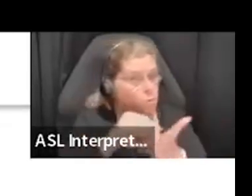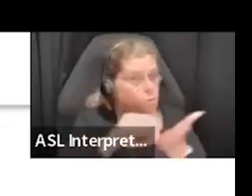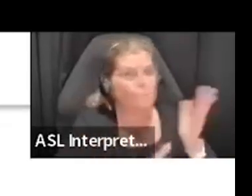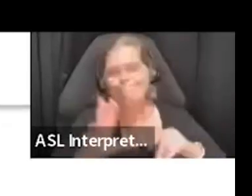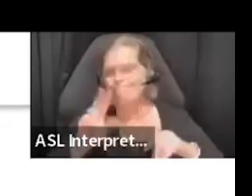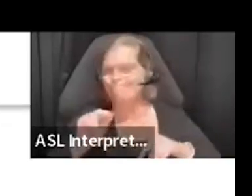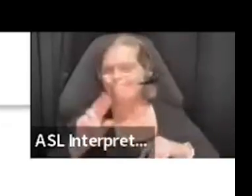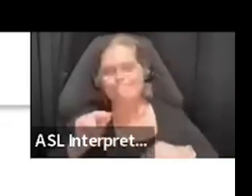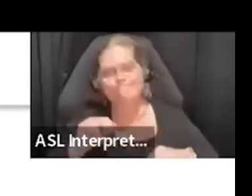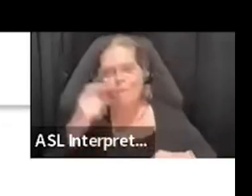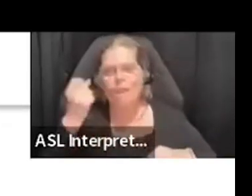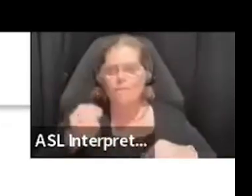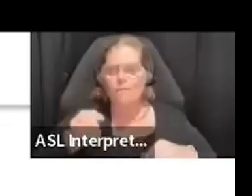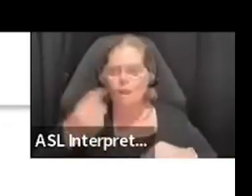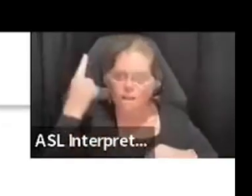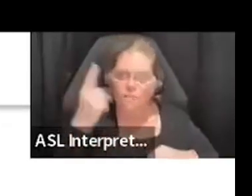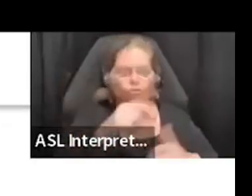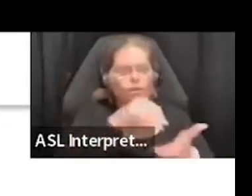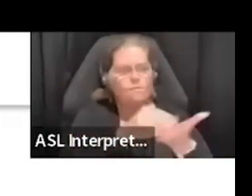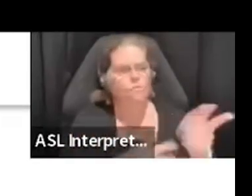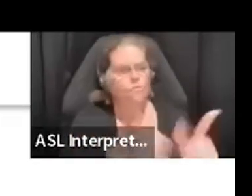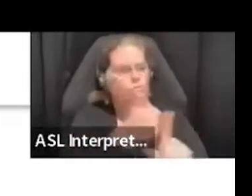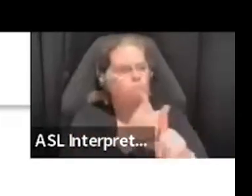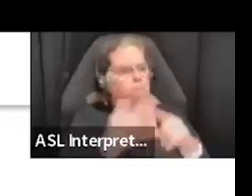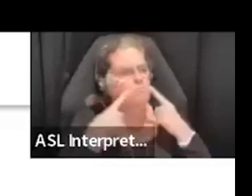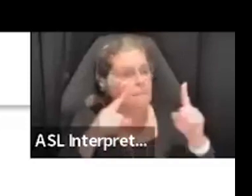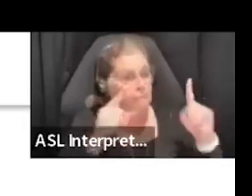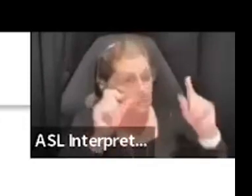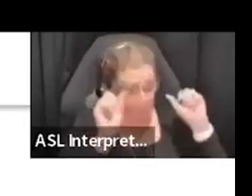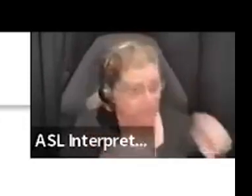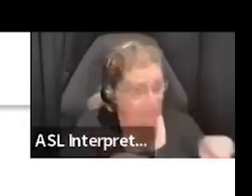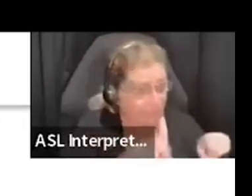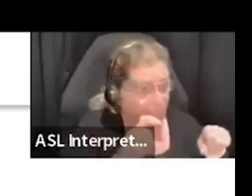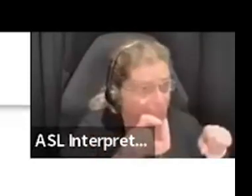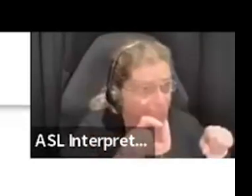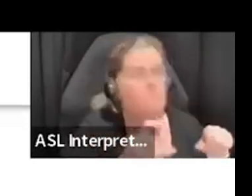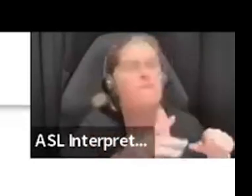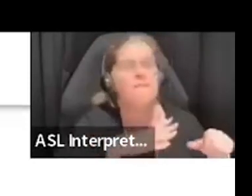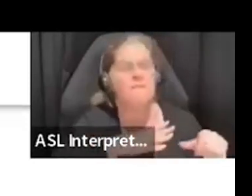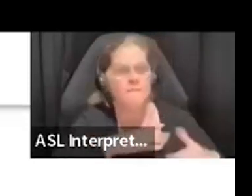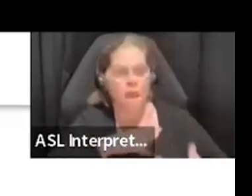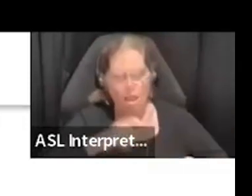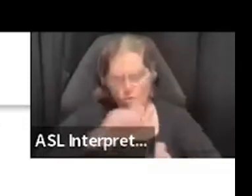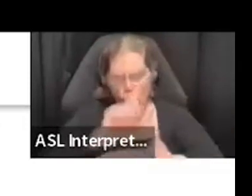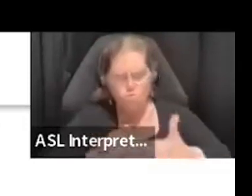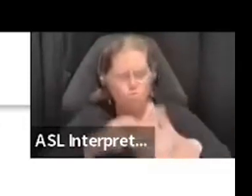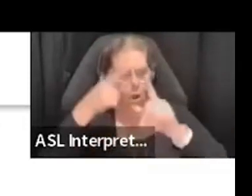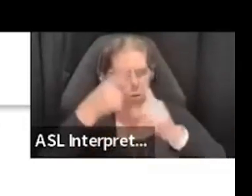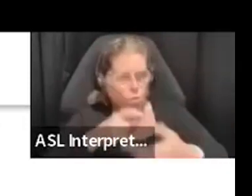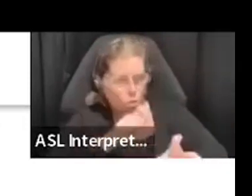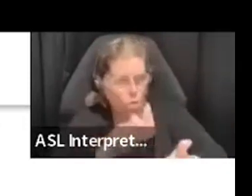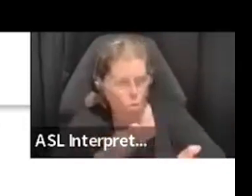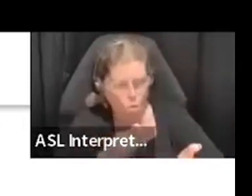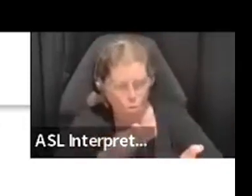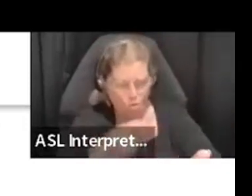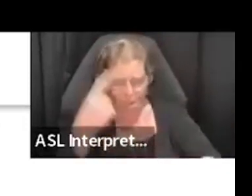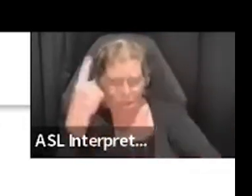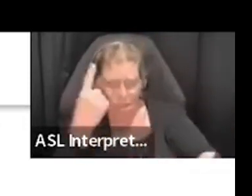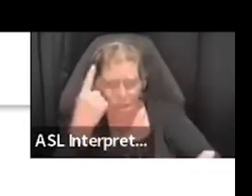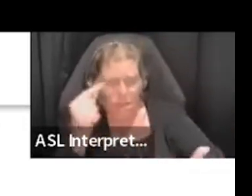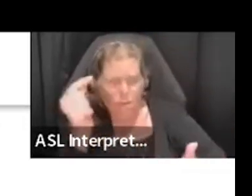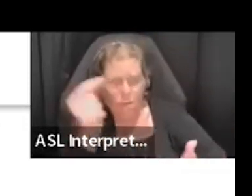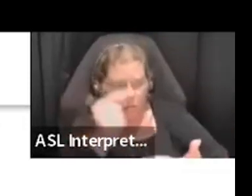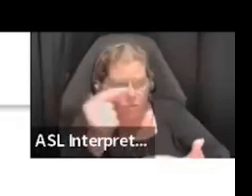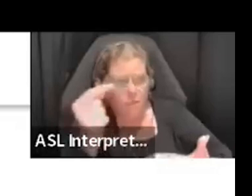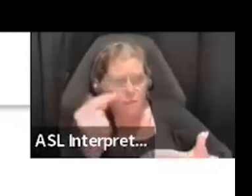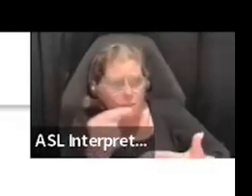understand what the student is capable of. And so when you write your goals for that student, you're going to take all of this stuff into consideration so